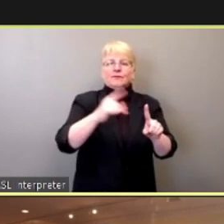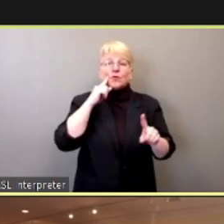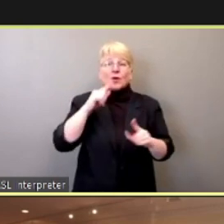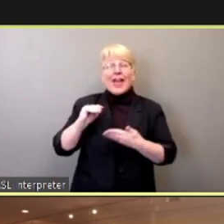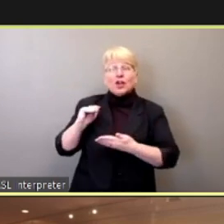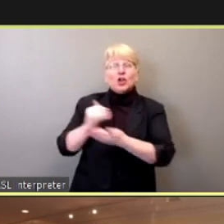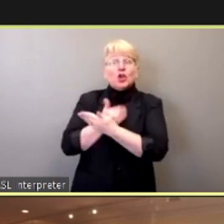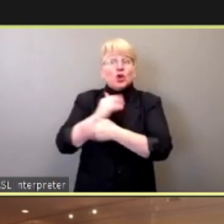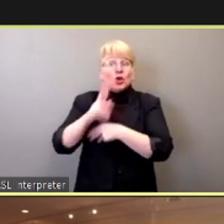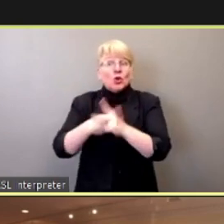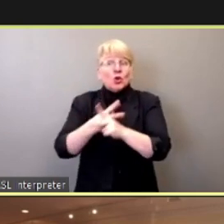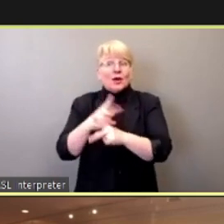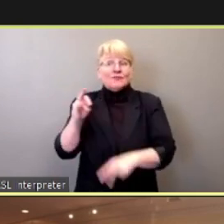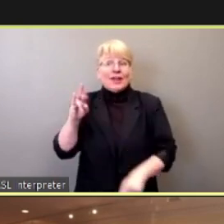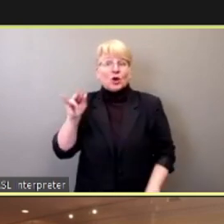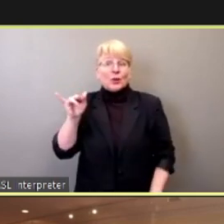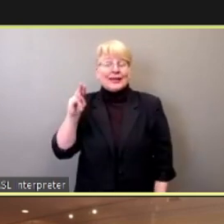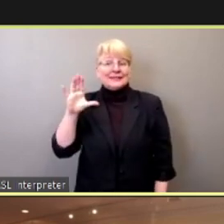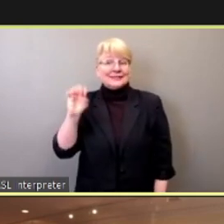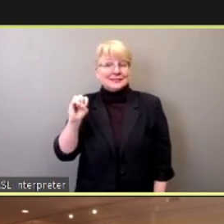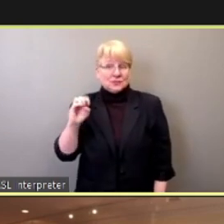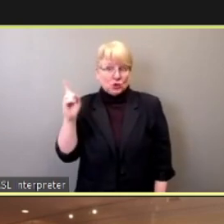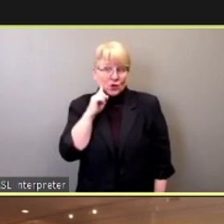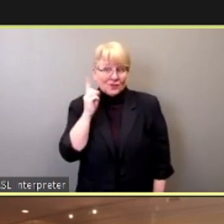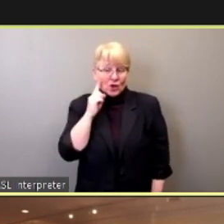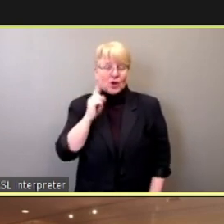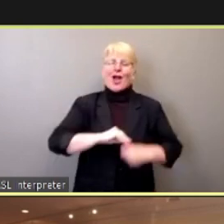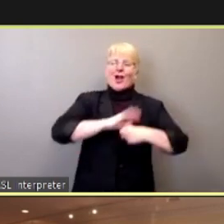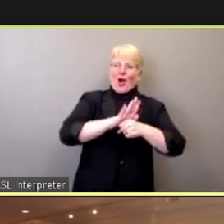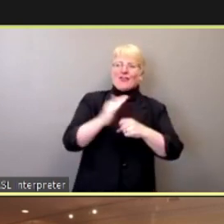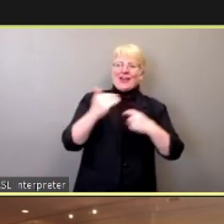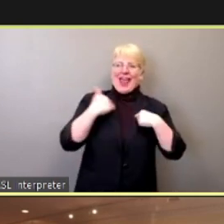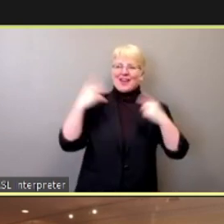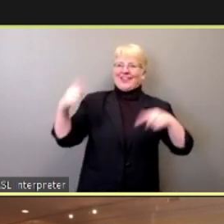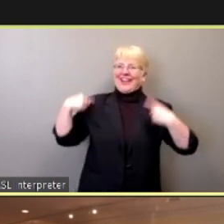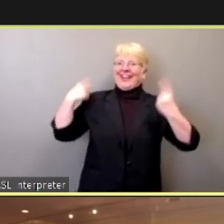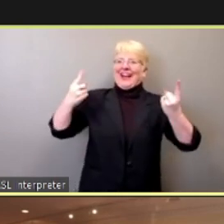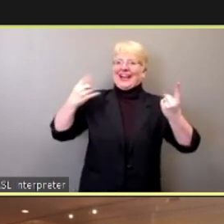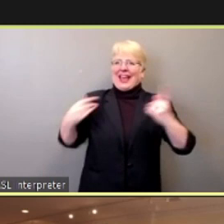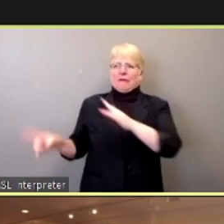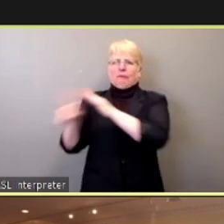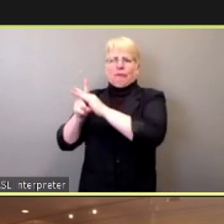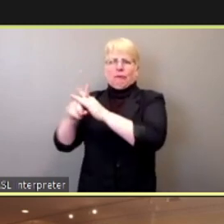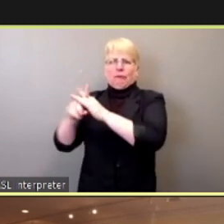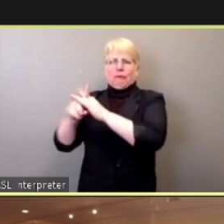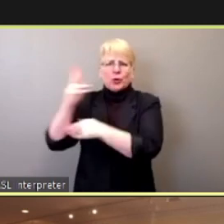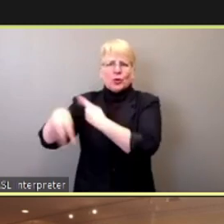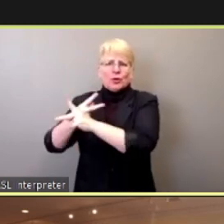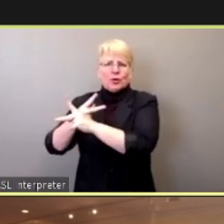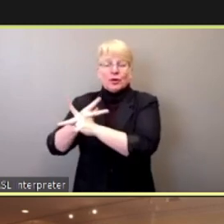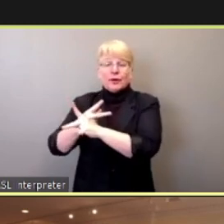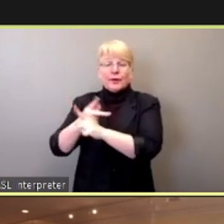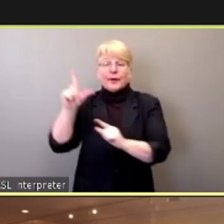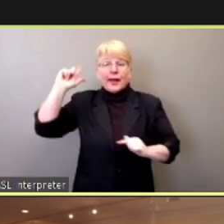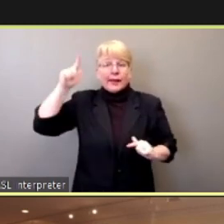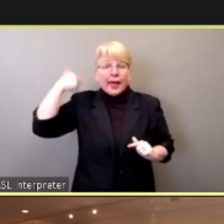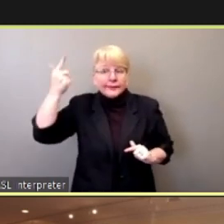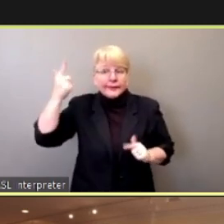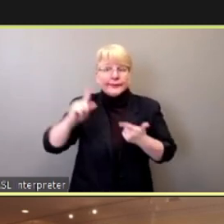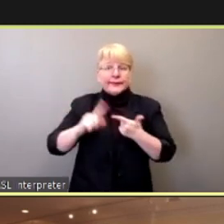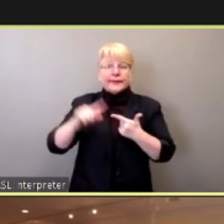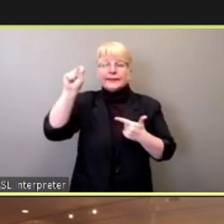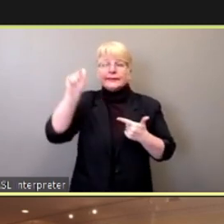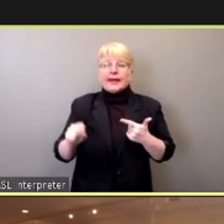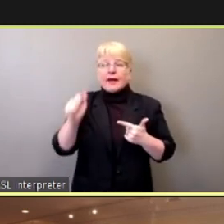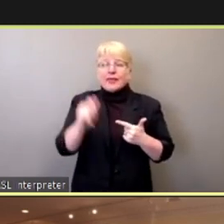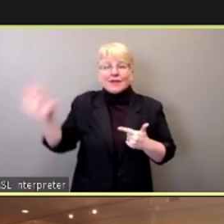we've heard about new COVID variants from London, from South Africa, and from